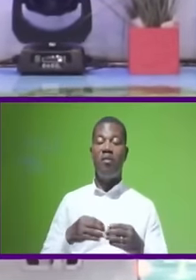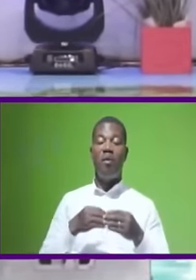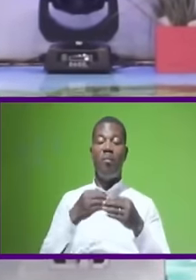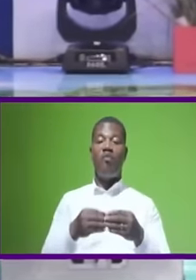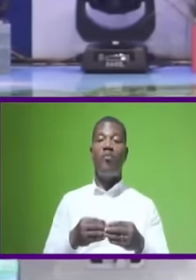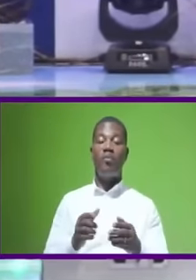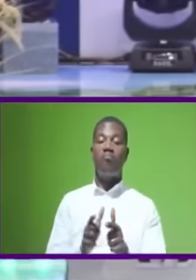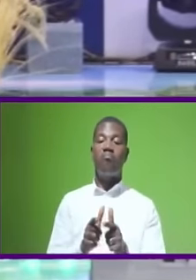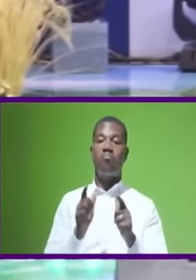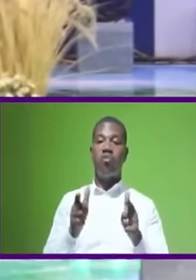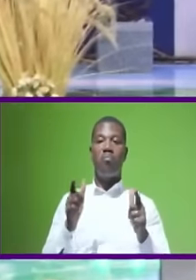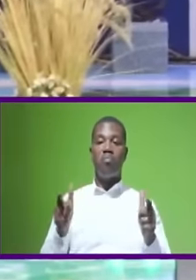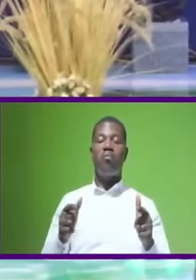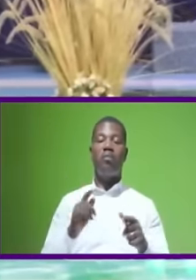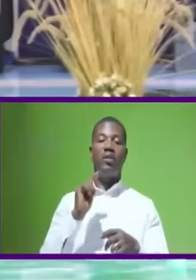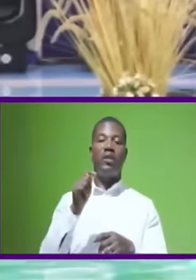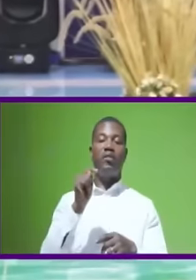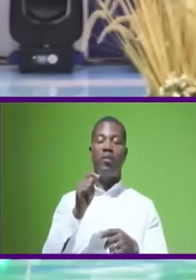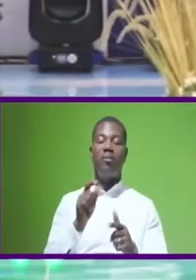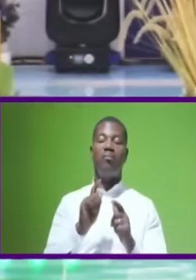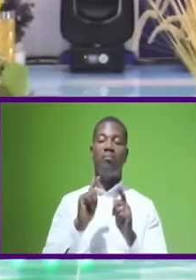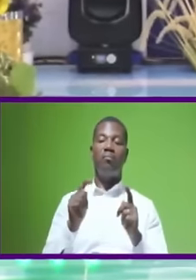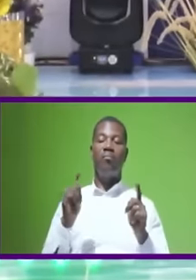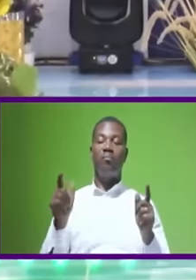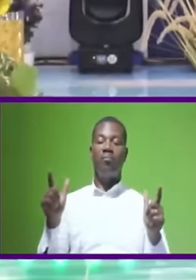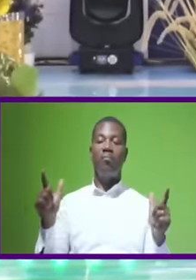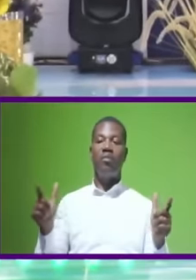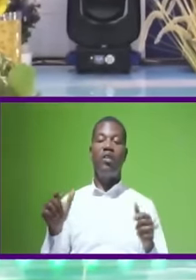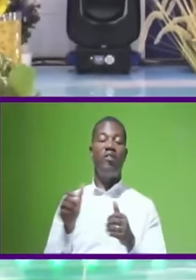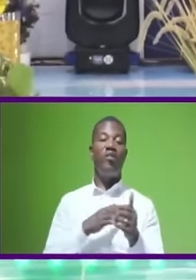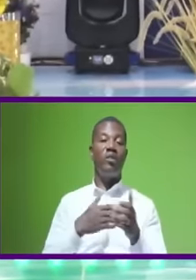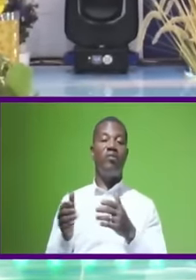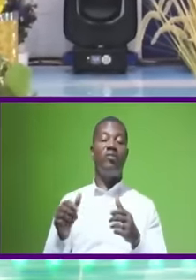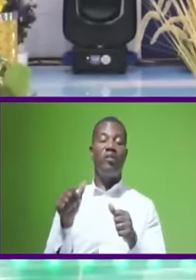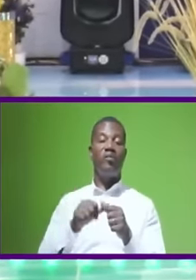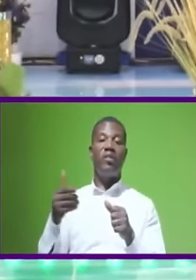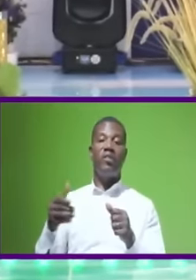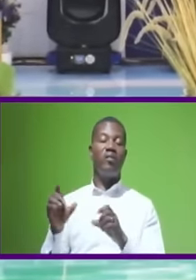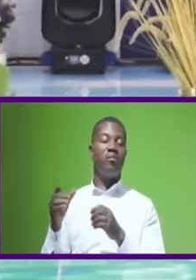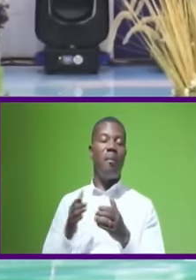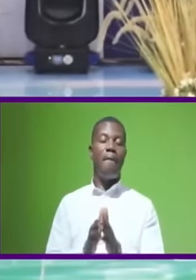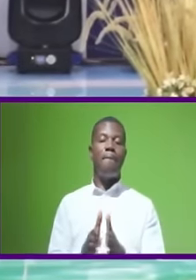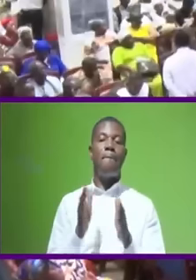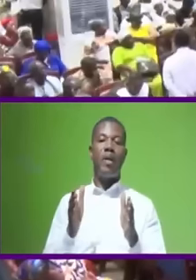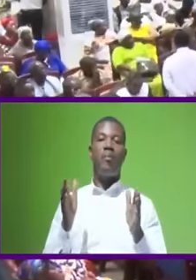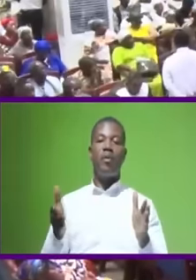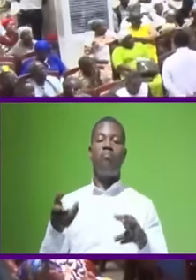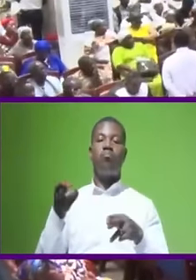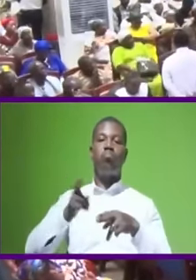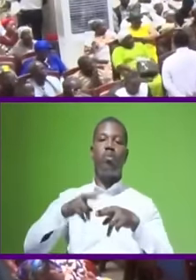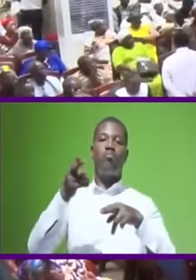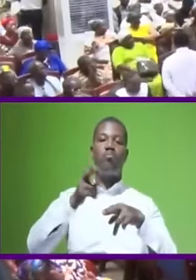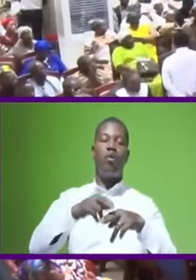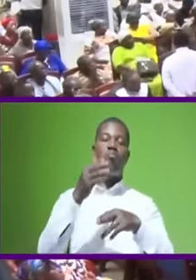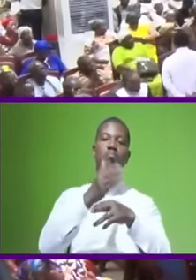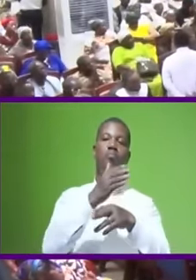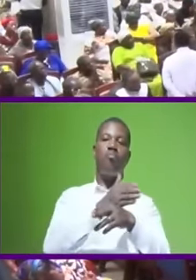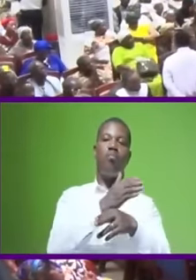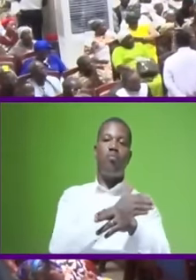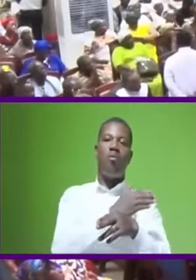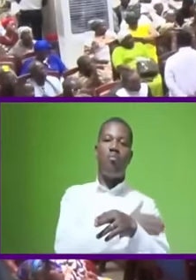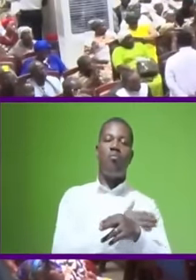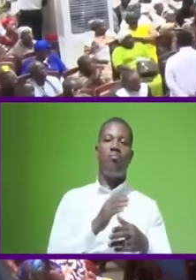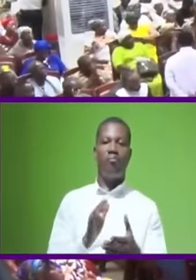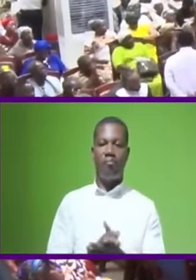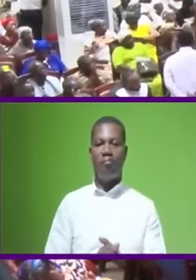Diene Kasia Neyo, Bribia Yakasi. Hence the Philadelphia movement continue to wax